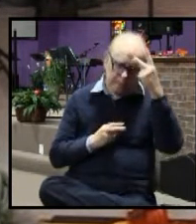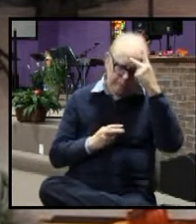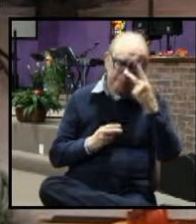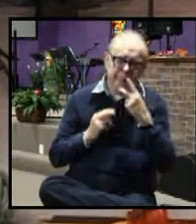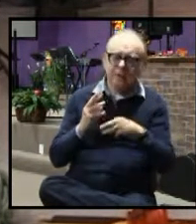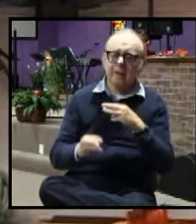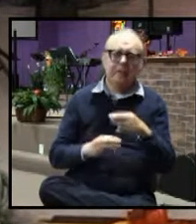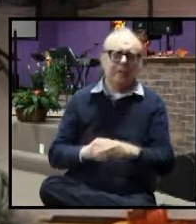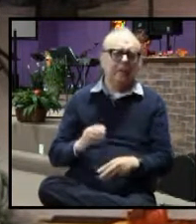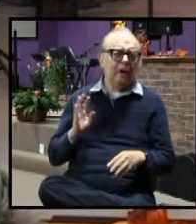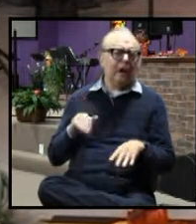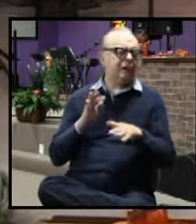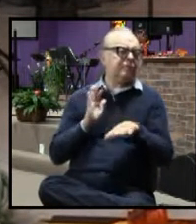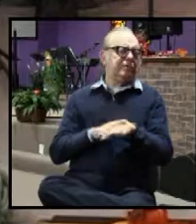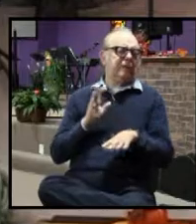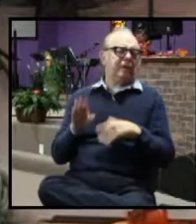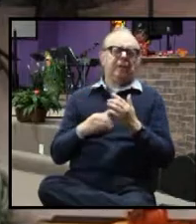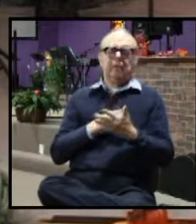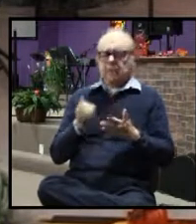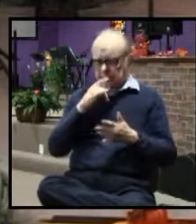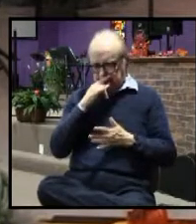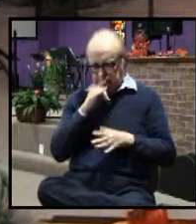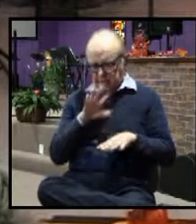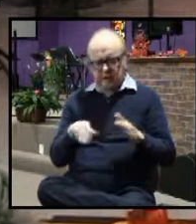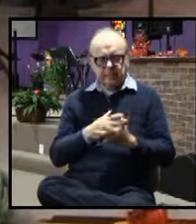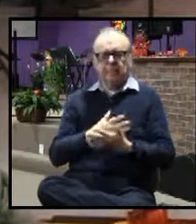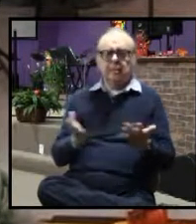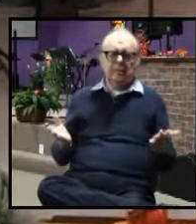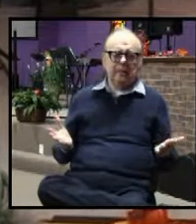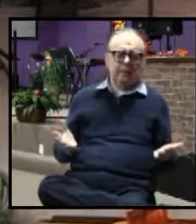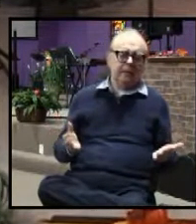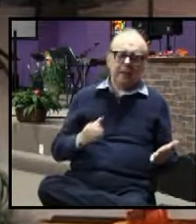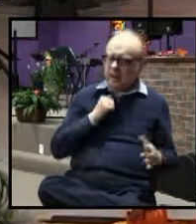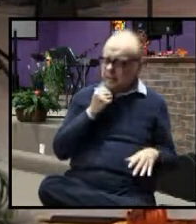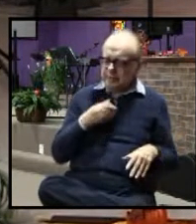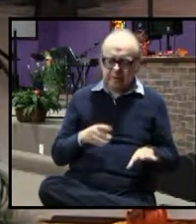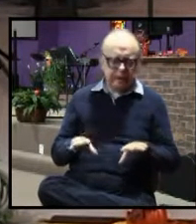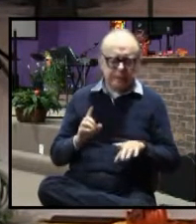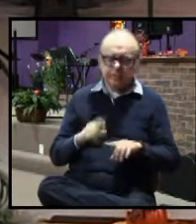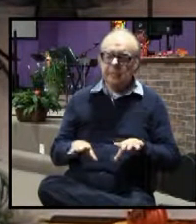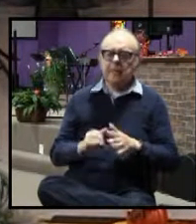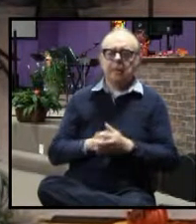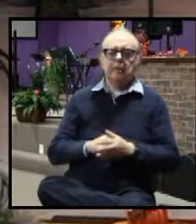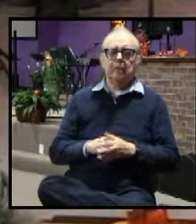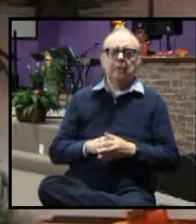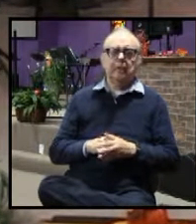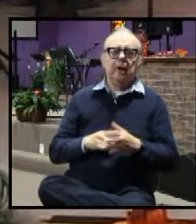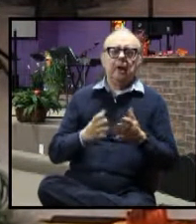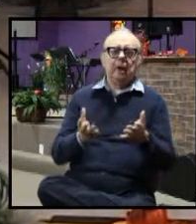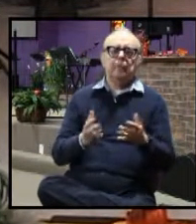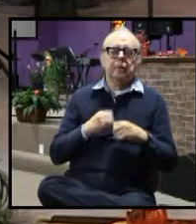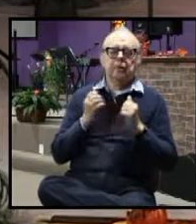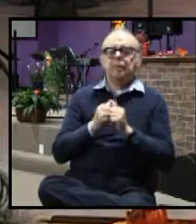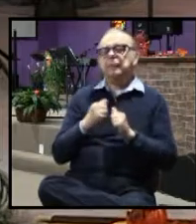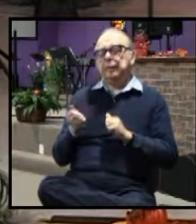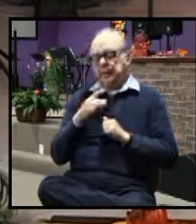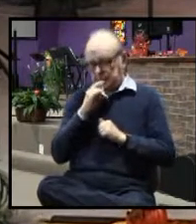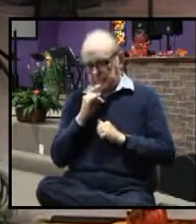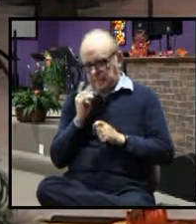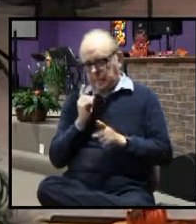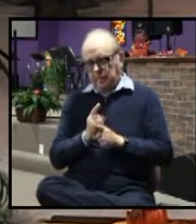world. How dare you? All the other kids got to do this, and I didn't get to do this, and I want to go live with